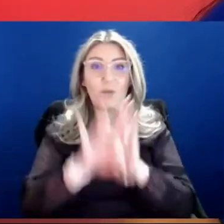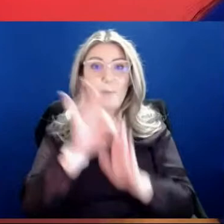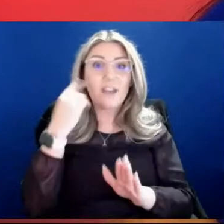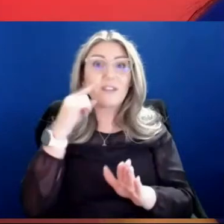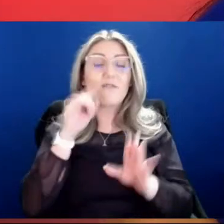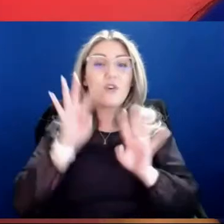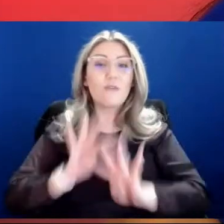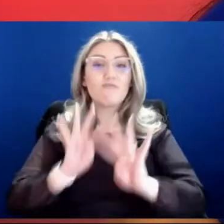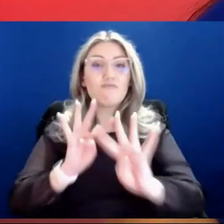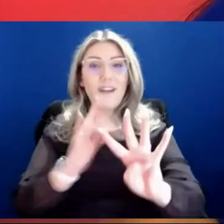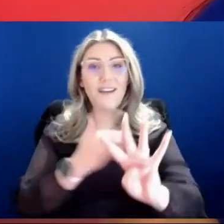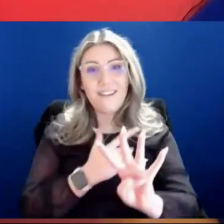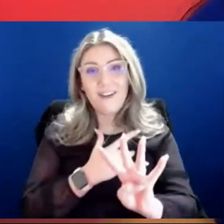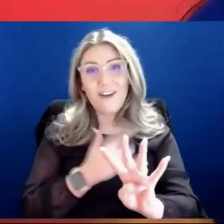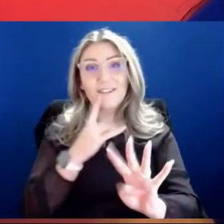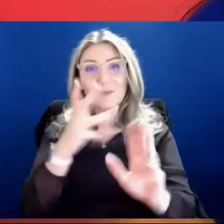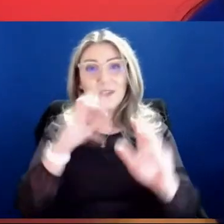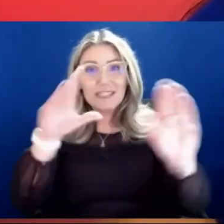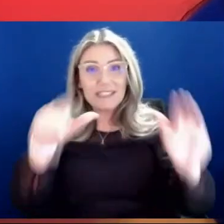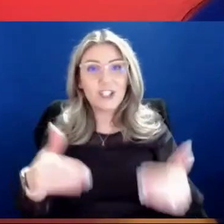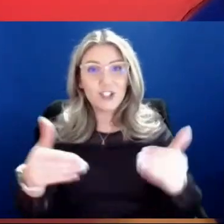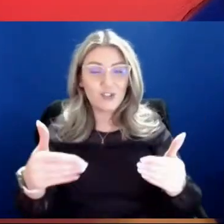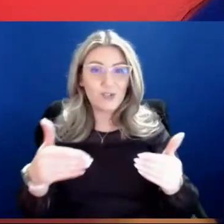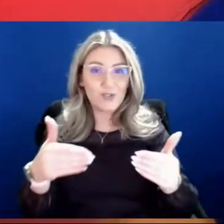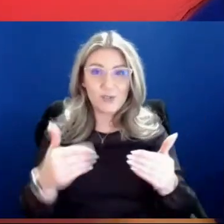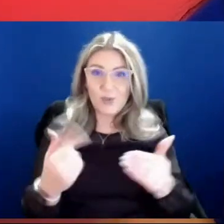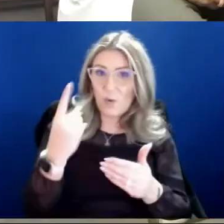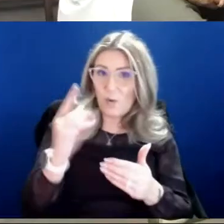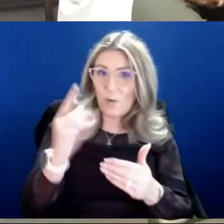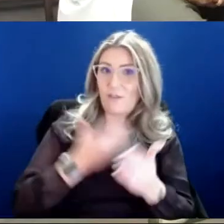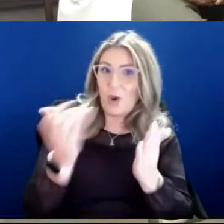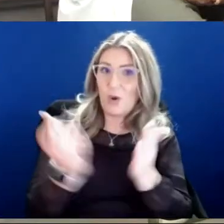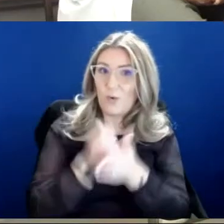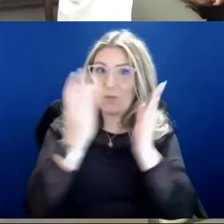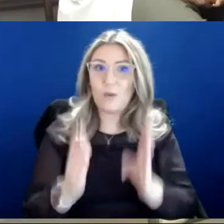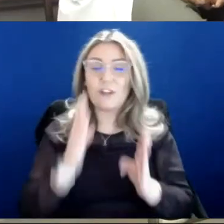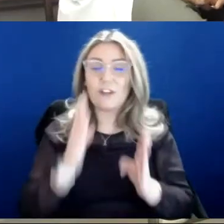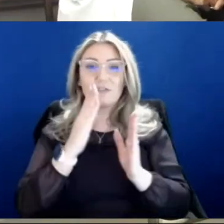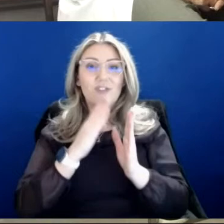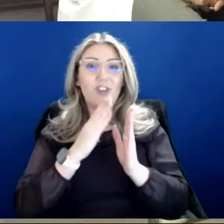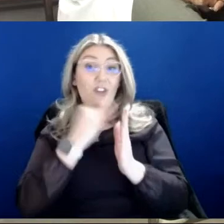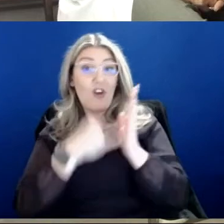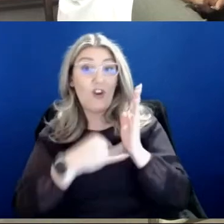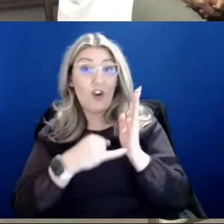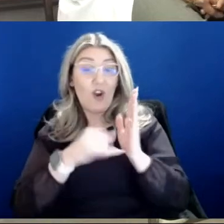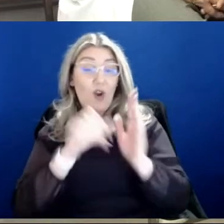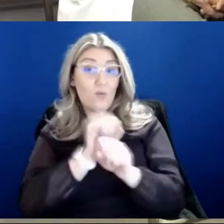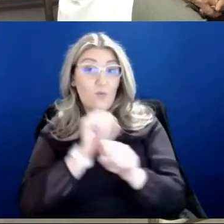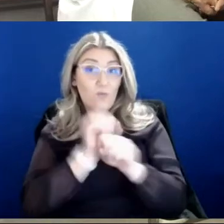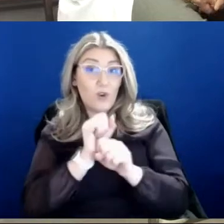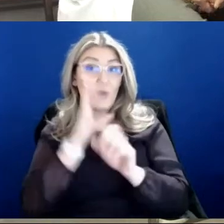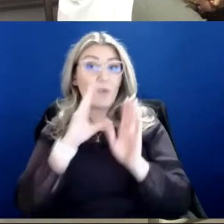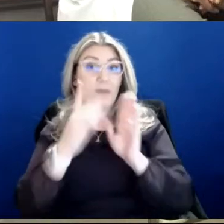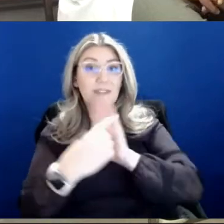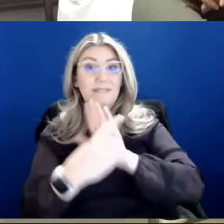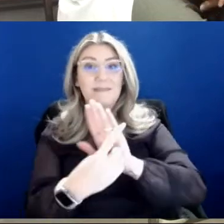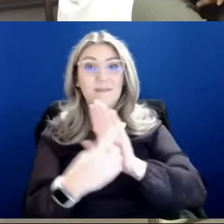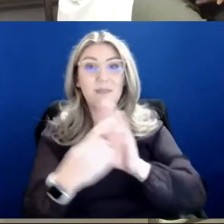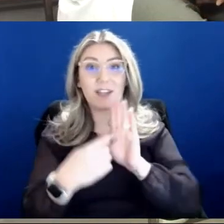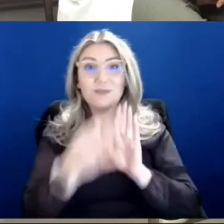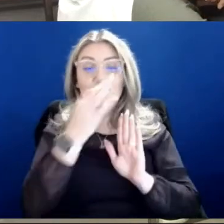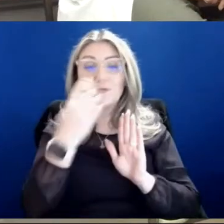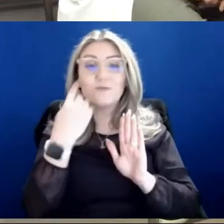Hearts. In fact, we want to introduce you to one of our winners whose artwork is going on display very soon for Parade of Hearts. A